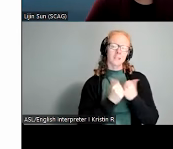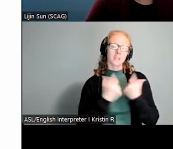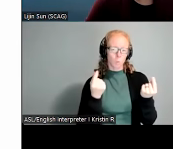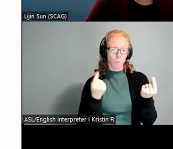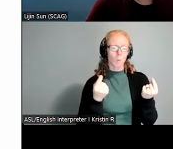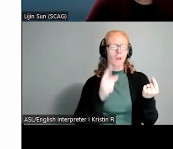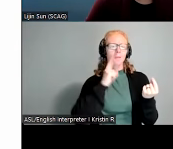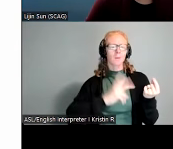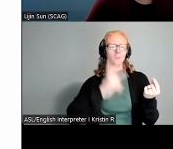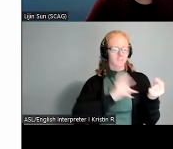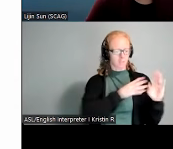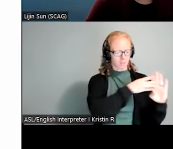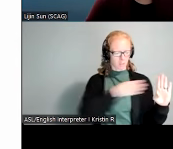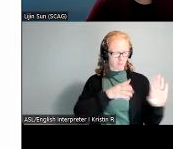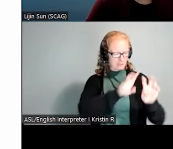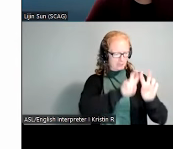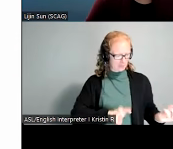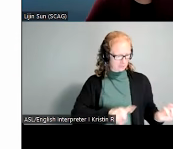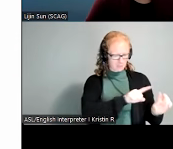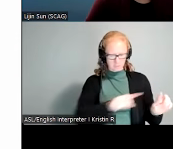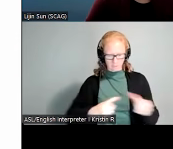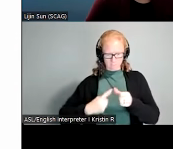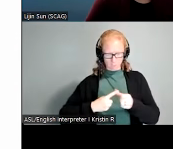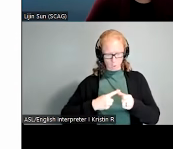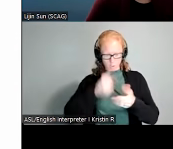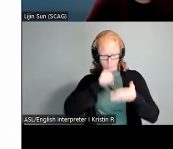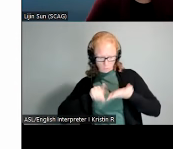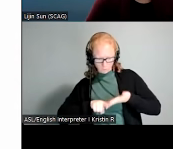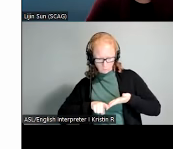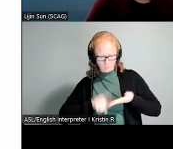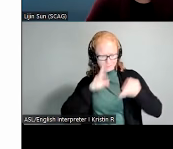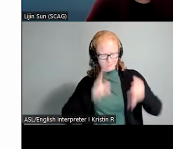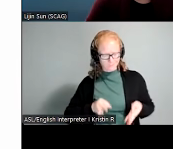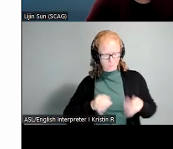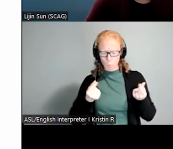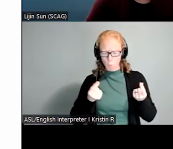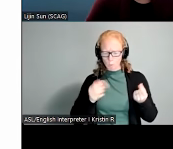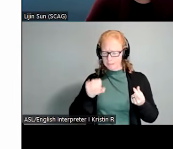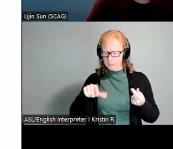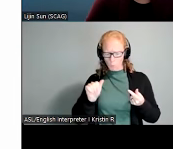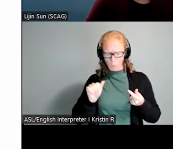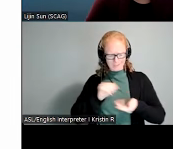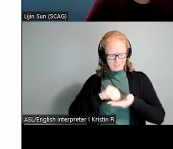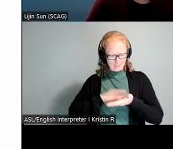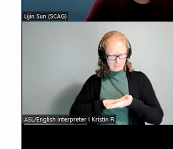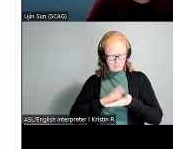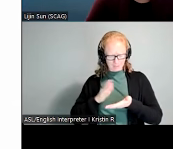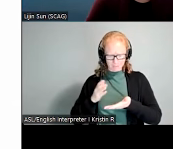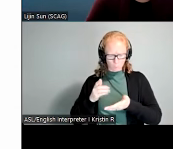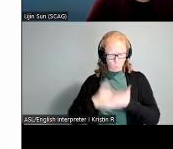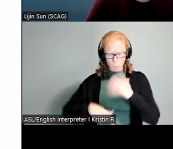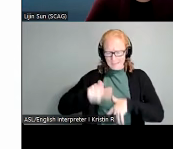and the conclusion from the initial study to determine the appropriate CEQA document and notices for the proposed